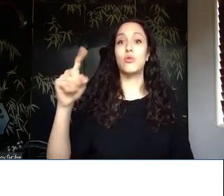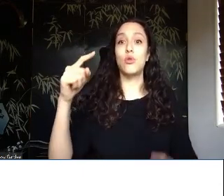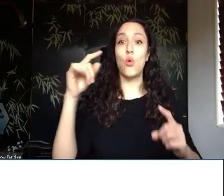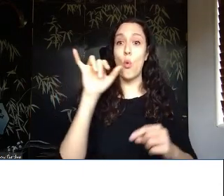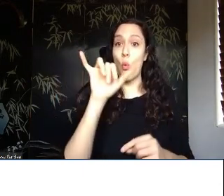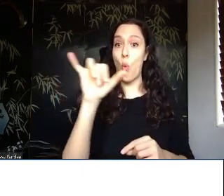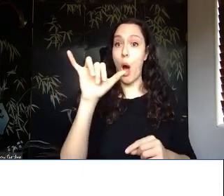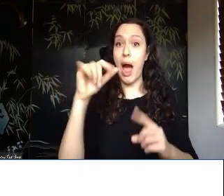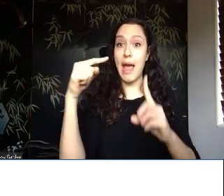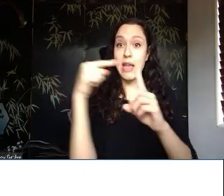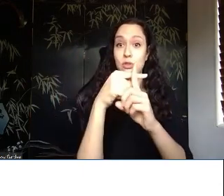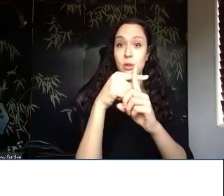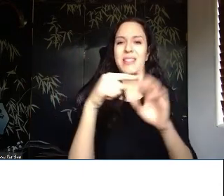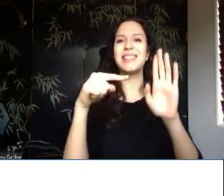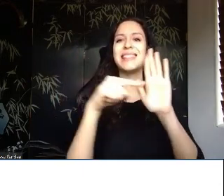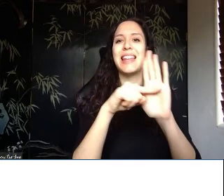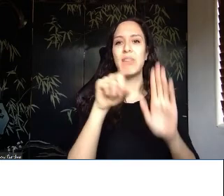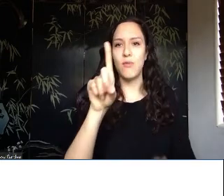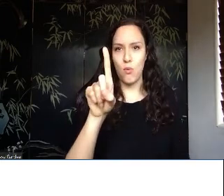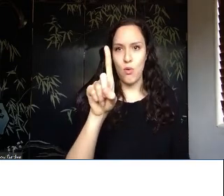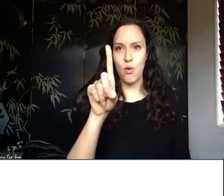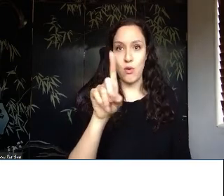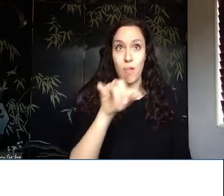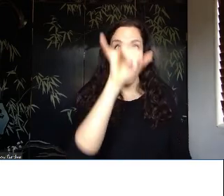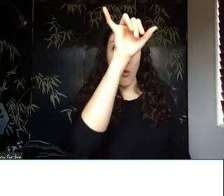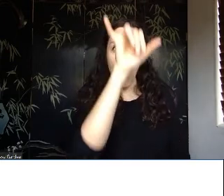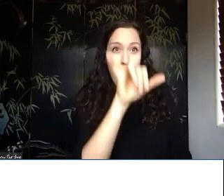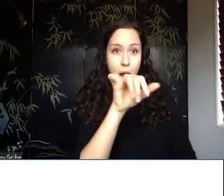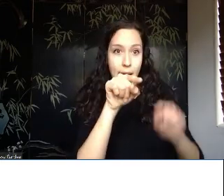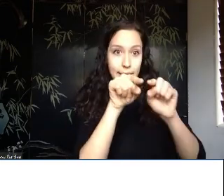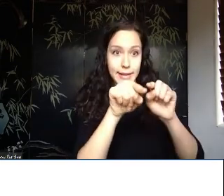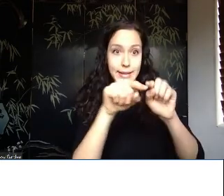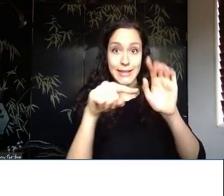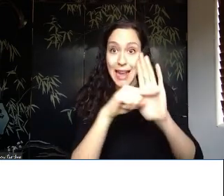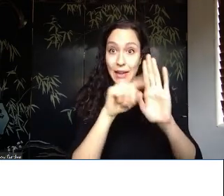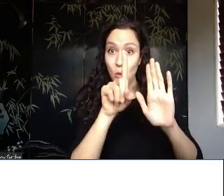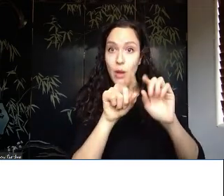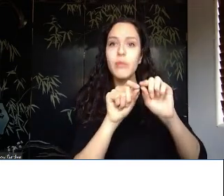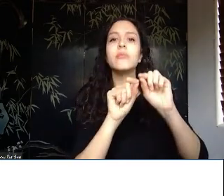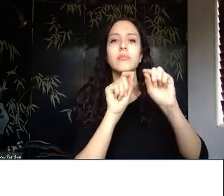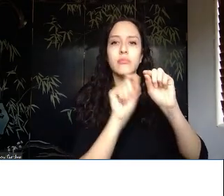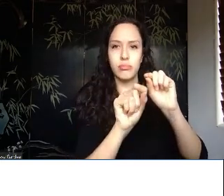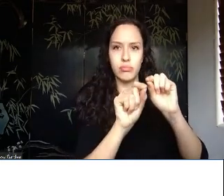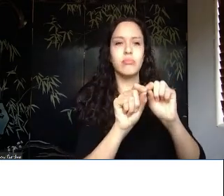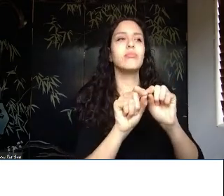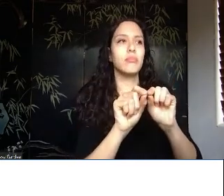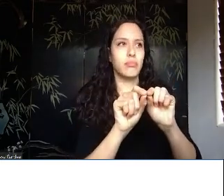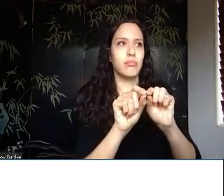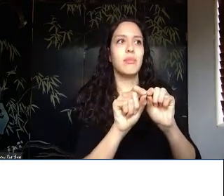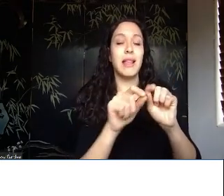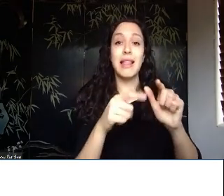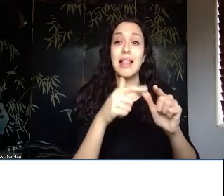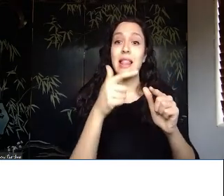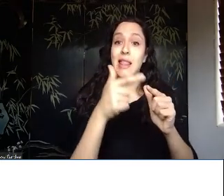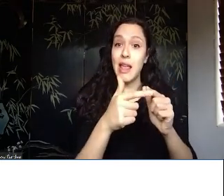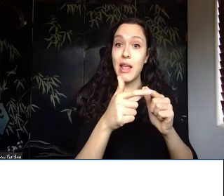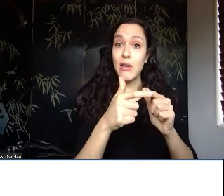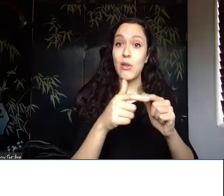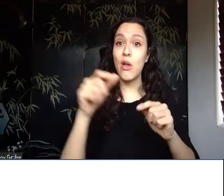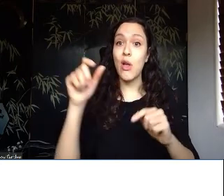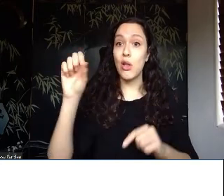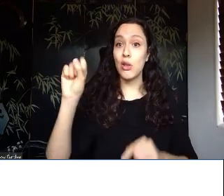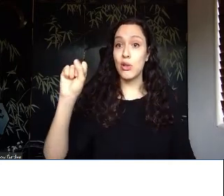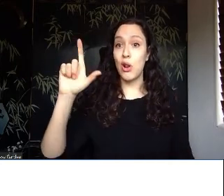So find the y-axis and put it at negative 1. Then my slope is negative 3, but I'm going to put it over